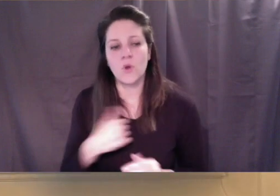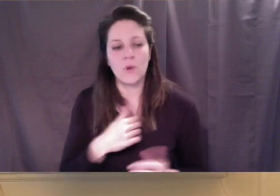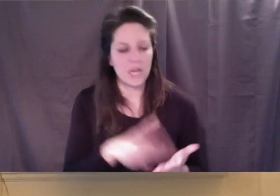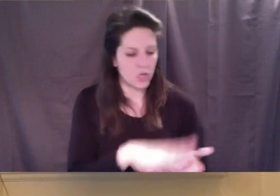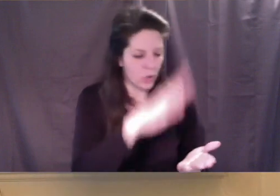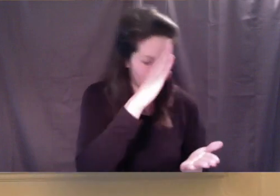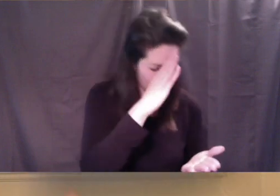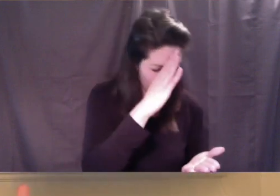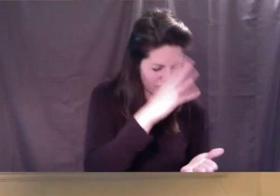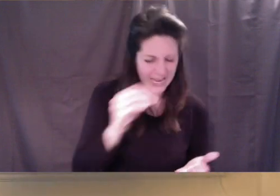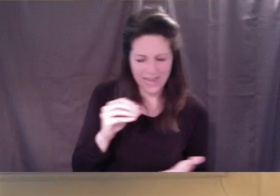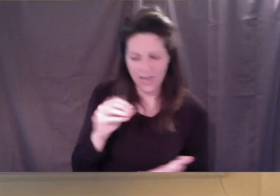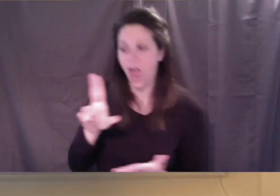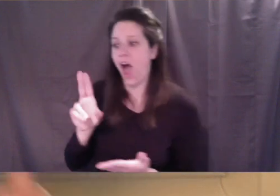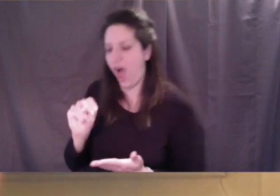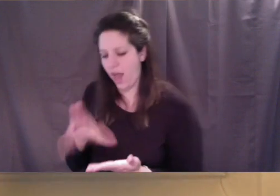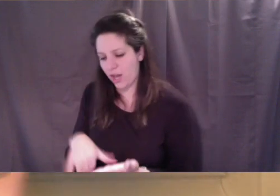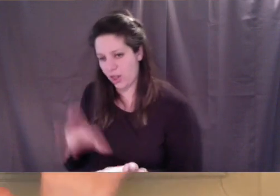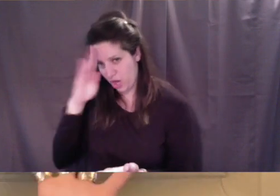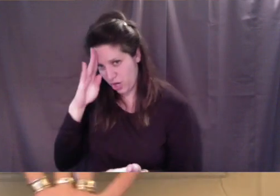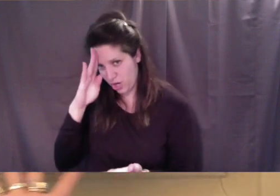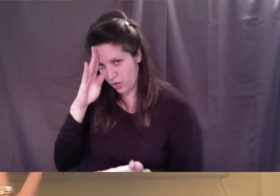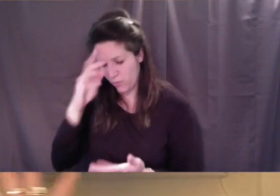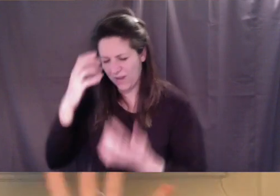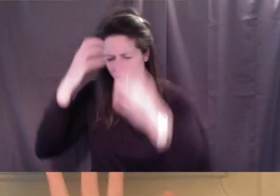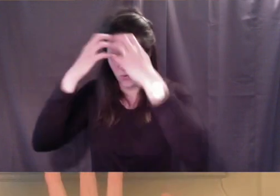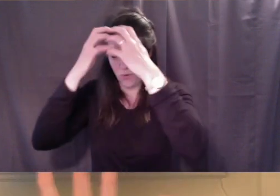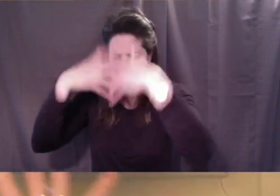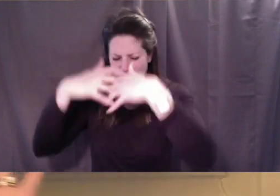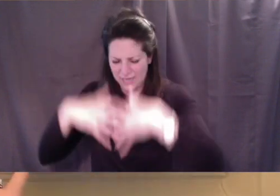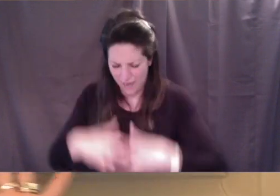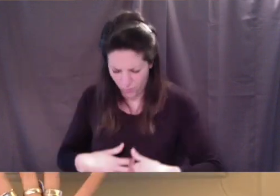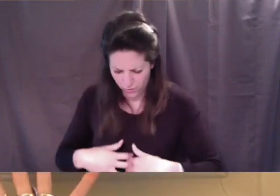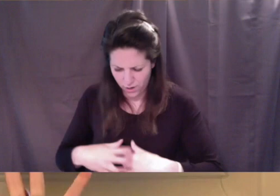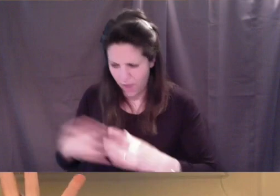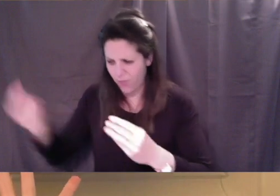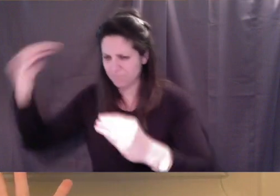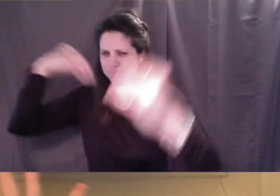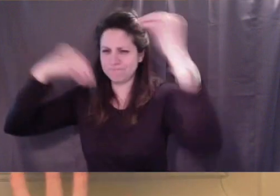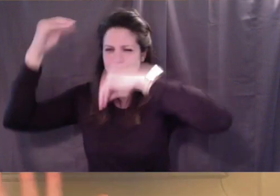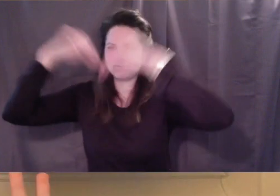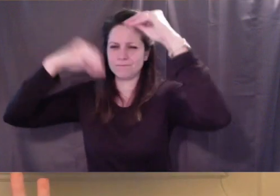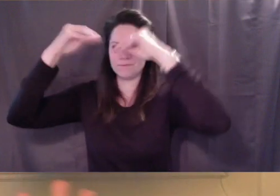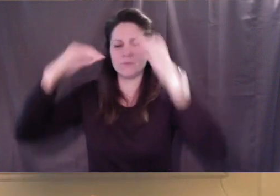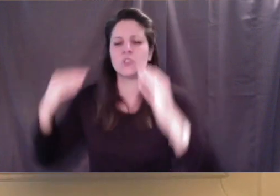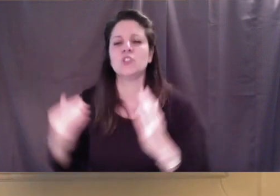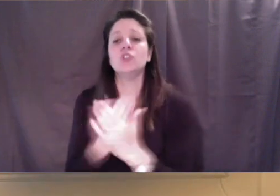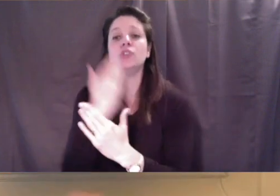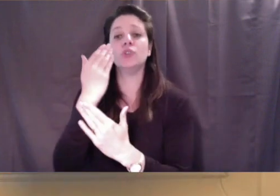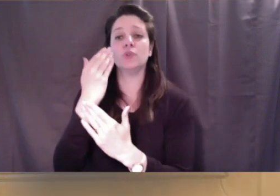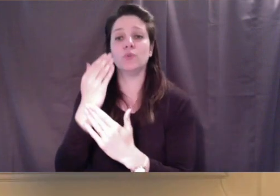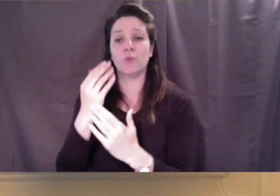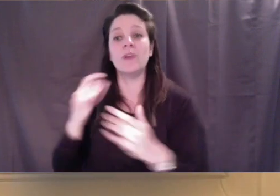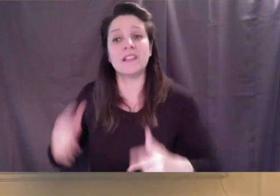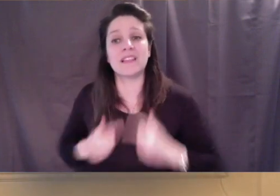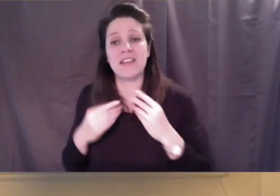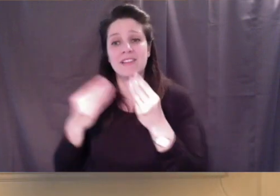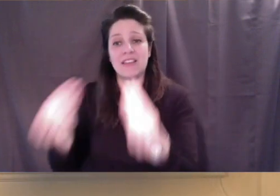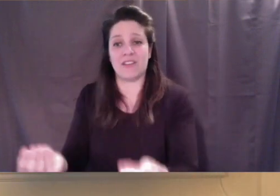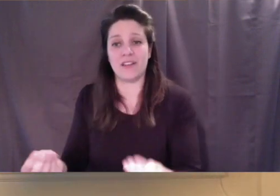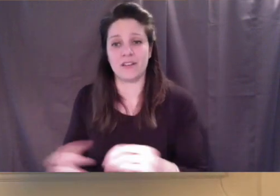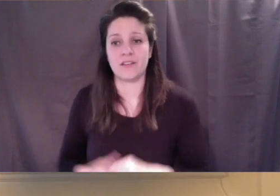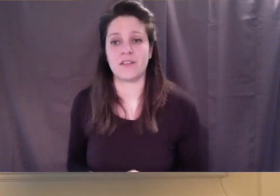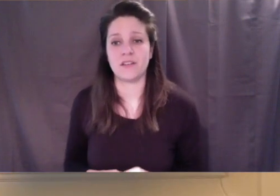need to actively learn and unlearn. We need to decolonize our minds and replace it with that which is life-giving for all of